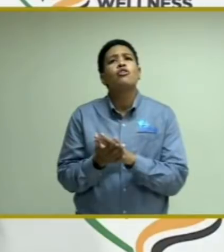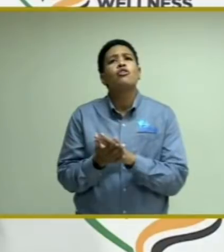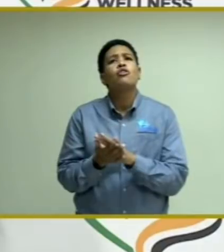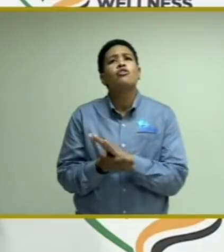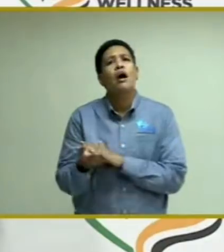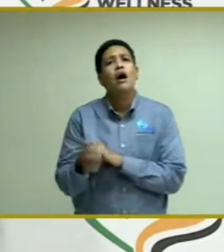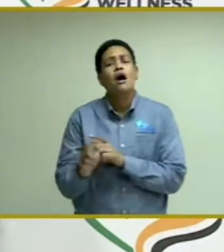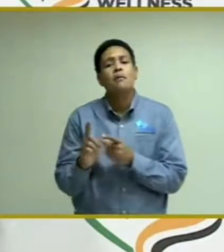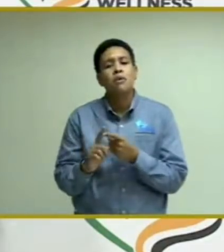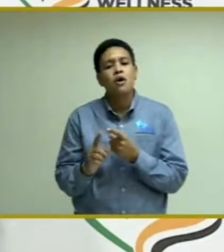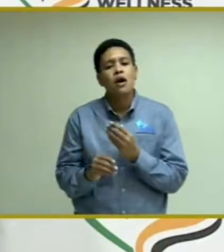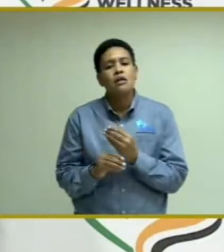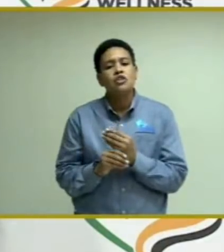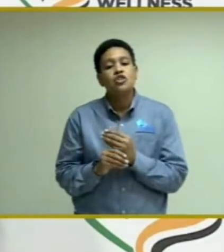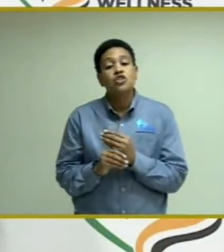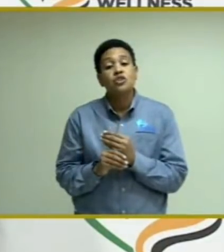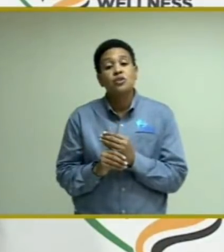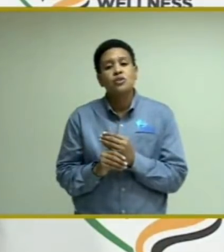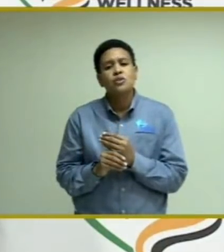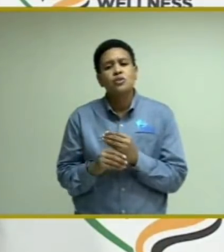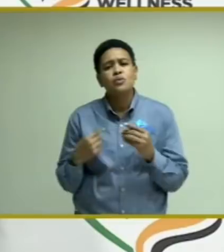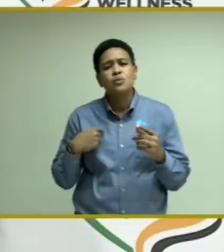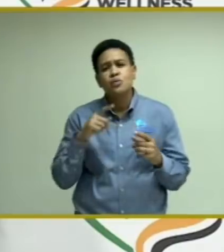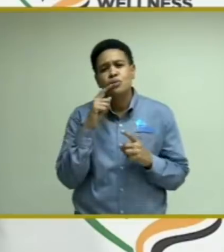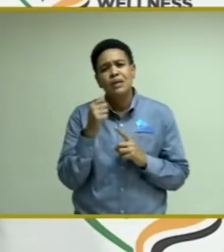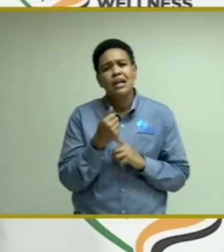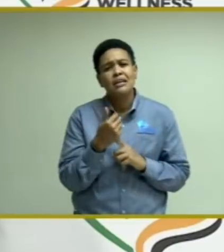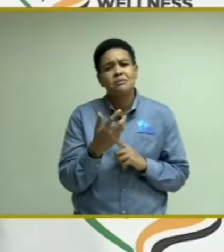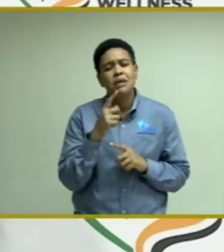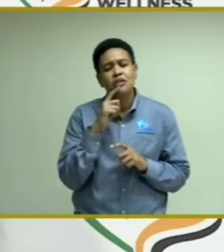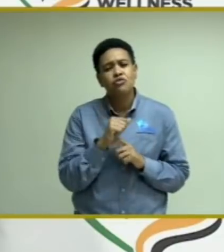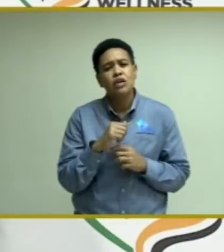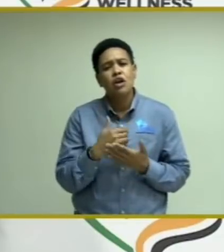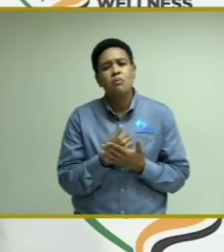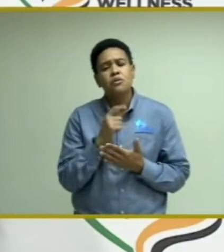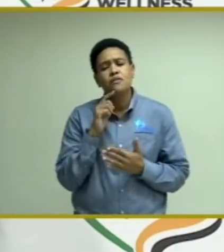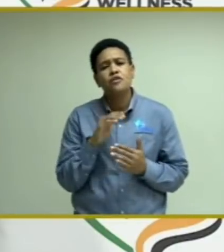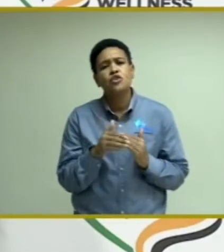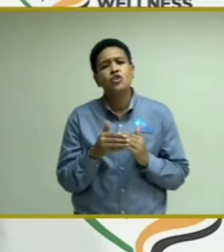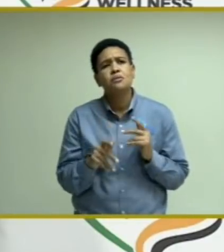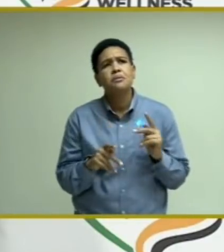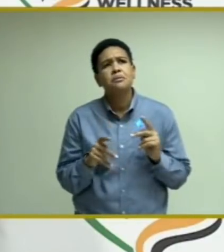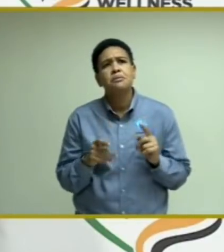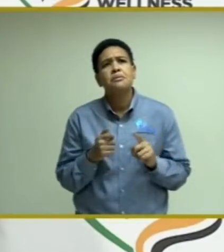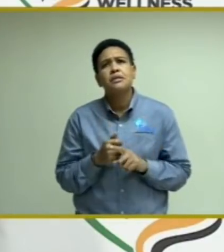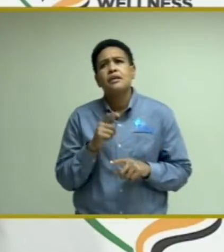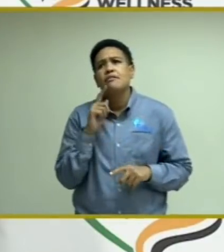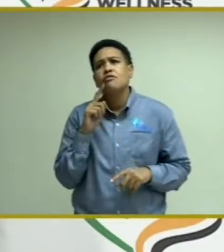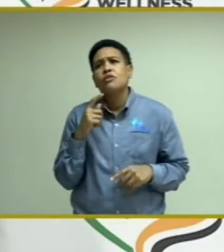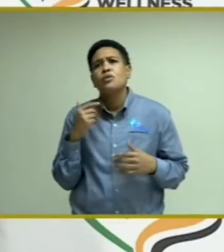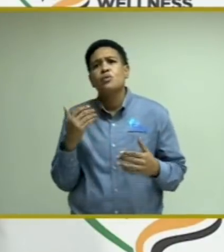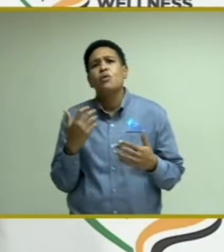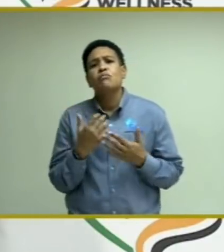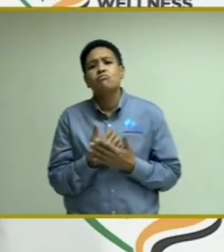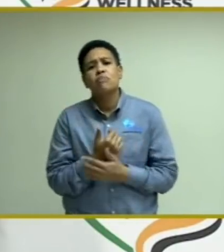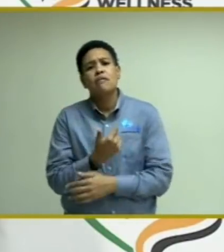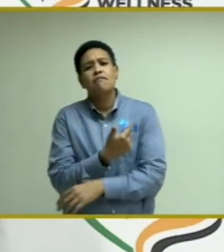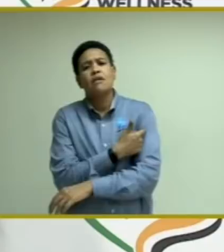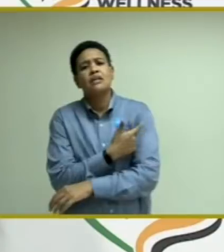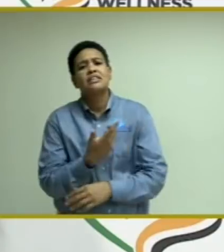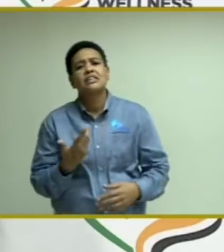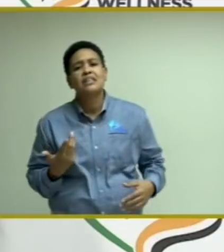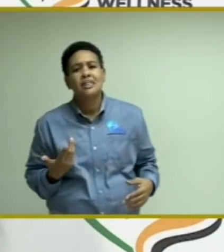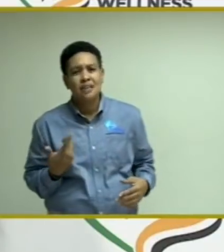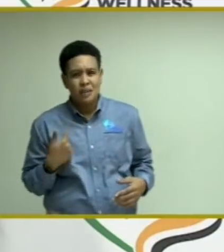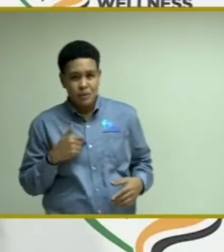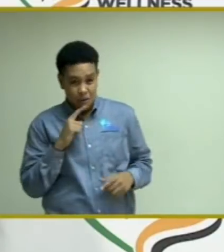and therefore really expanding the opportunity for Jamaicans to take the vaccines.